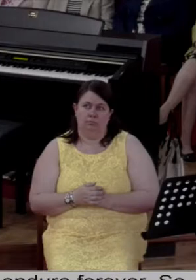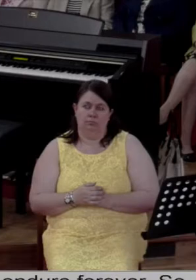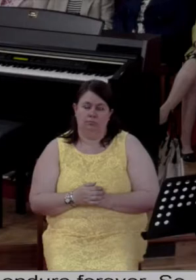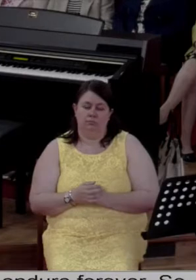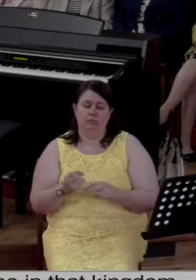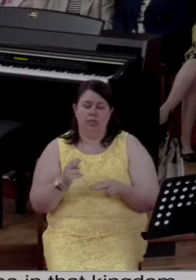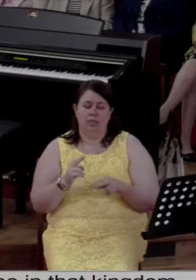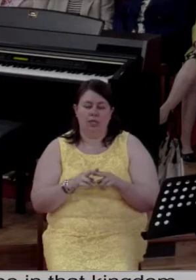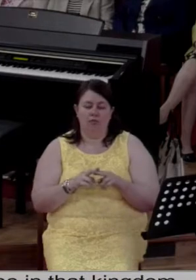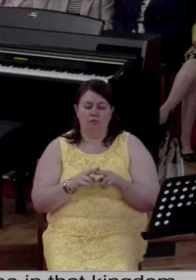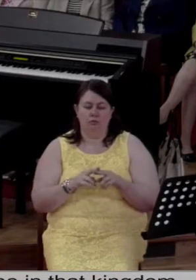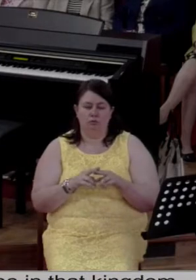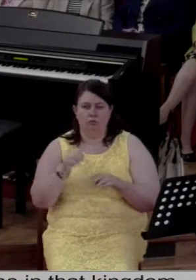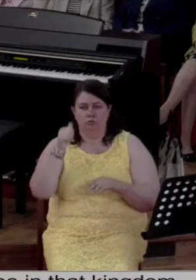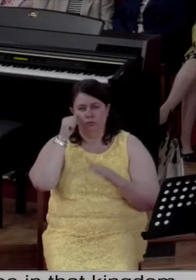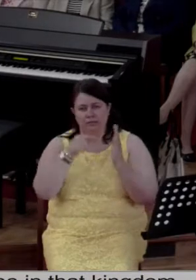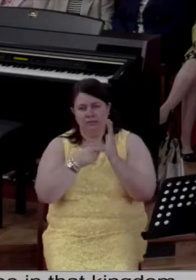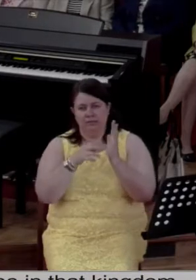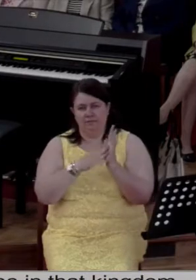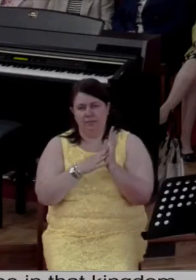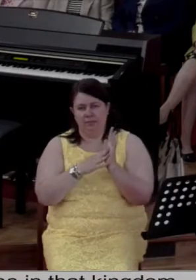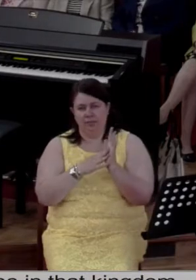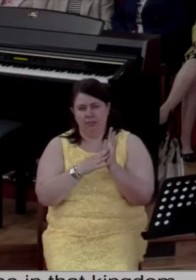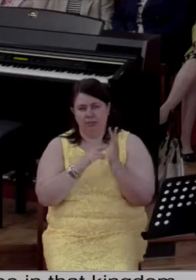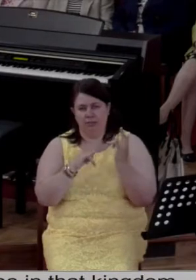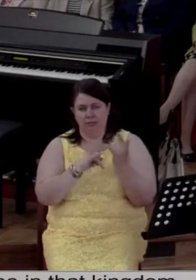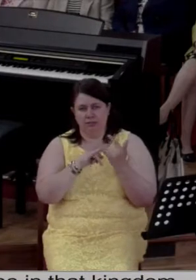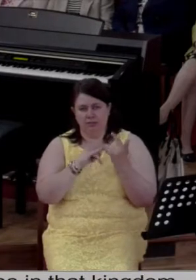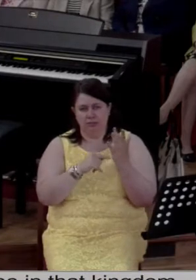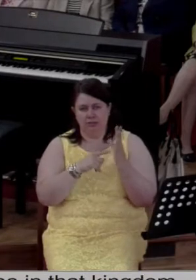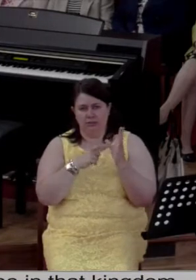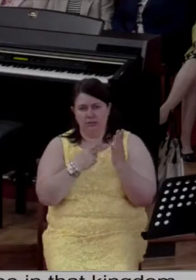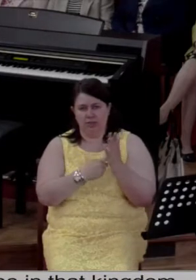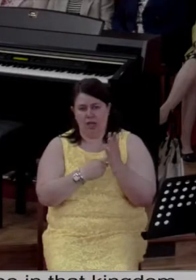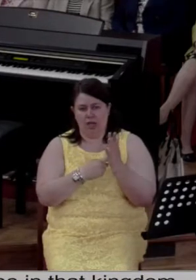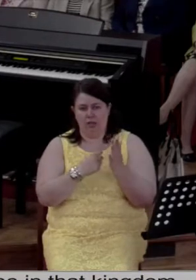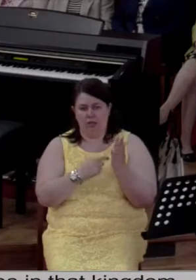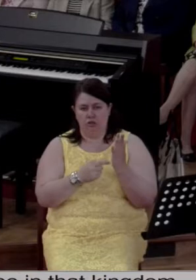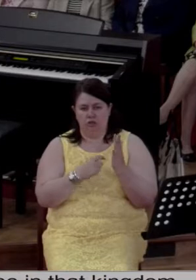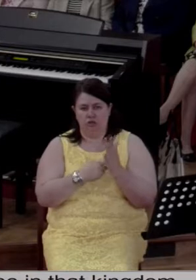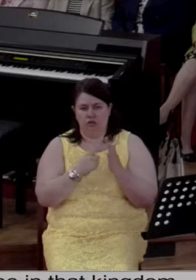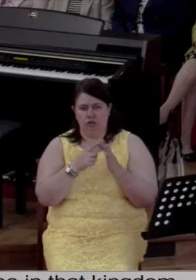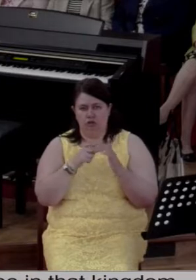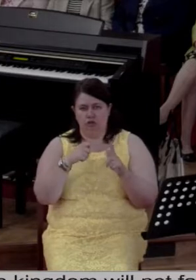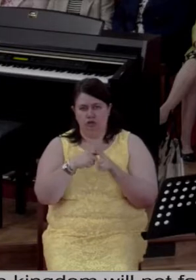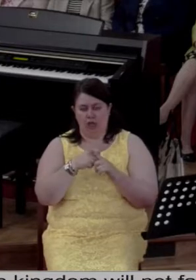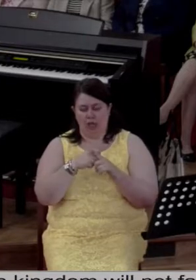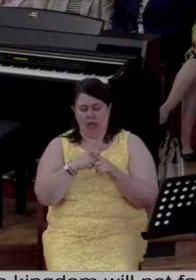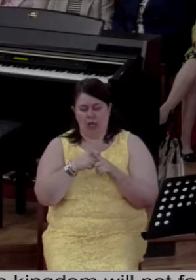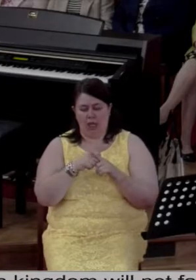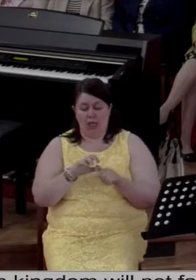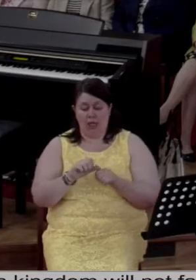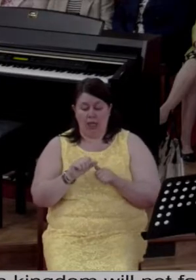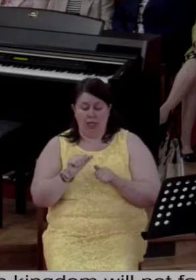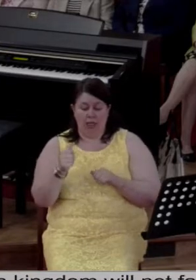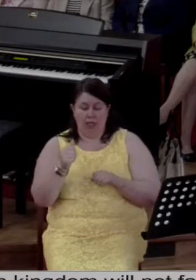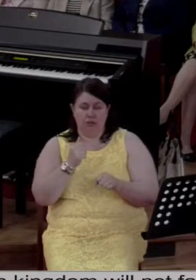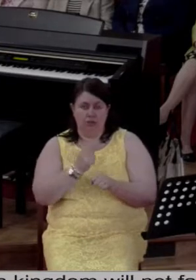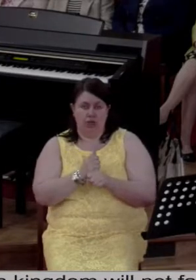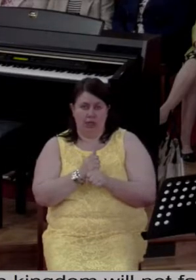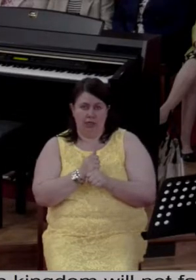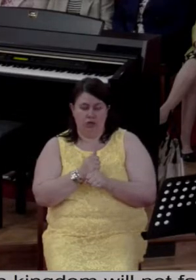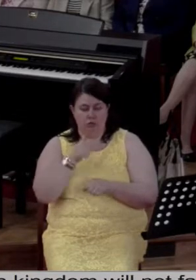If you're a Star Trek fan, as I am, then you might have watched Star Trek The Next Generation. And